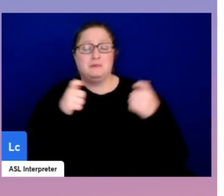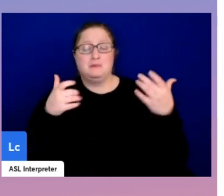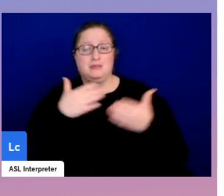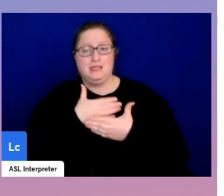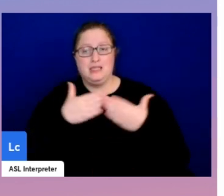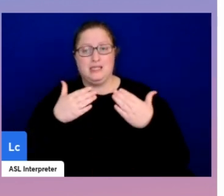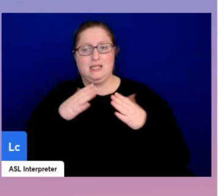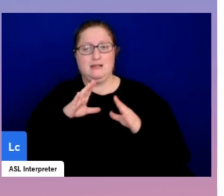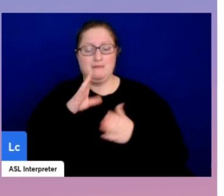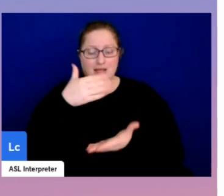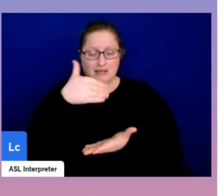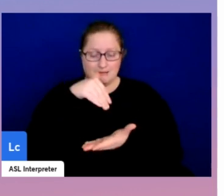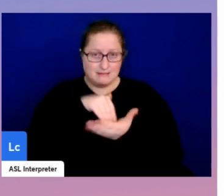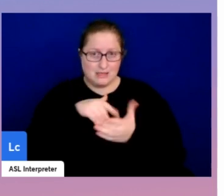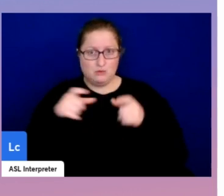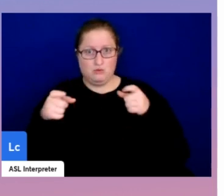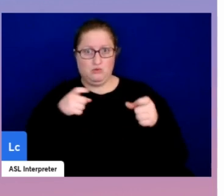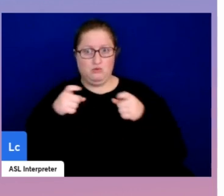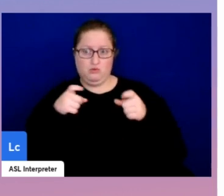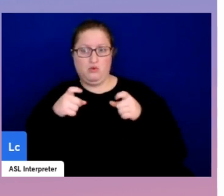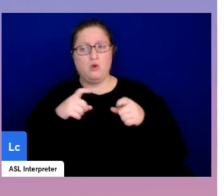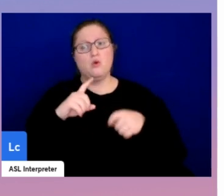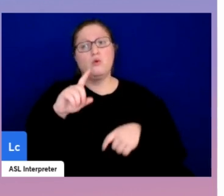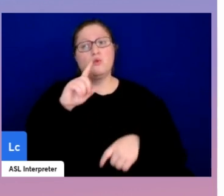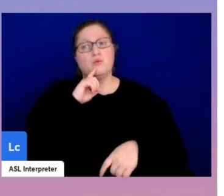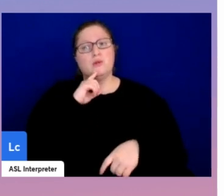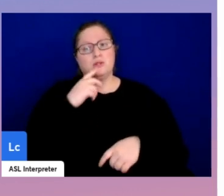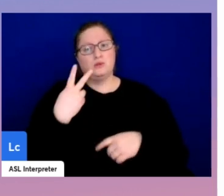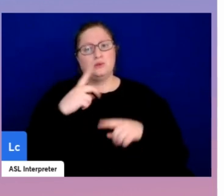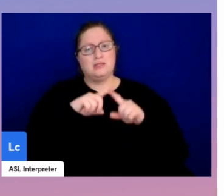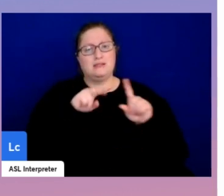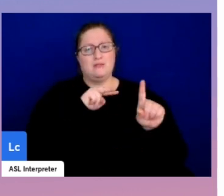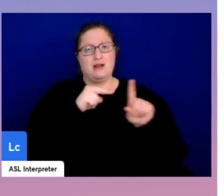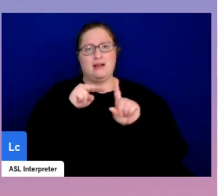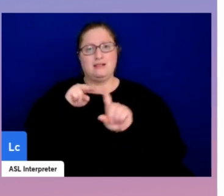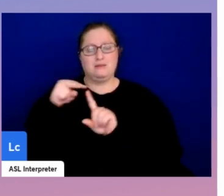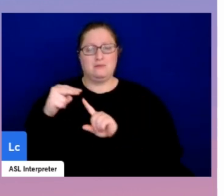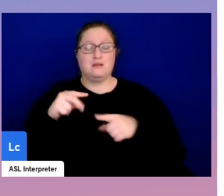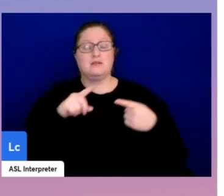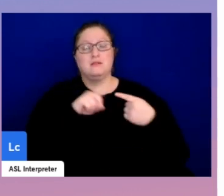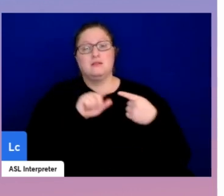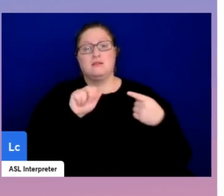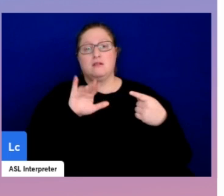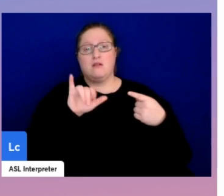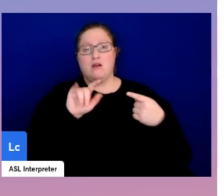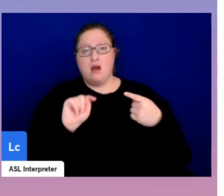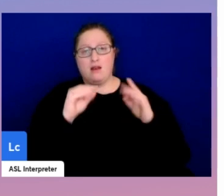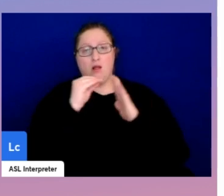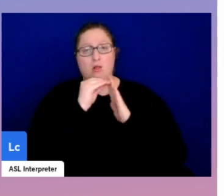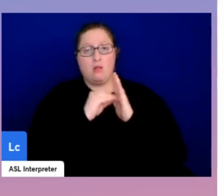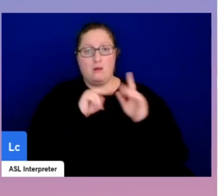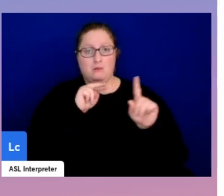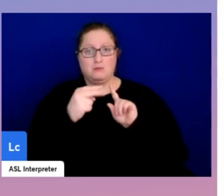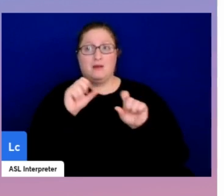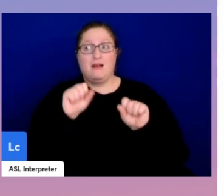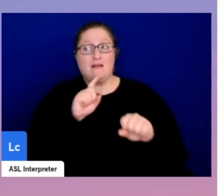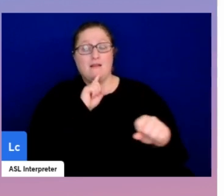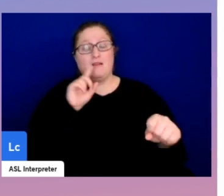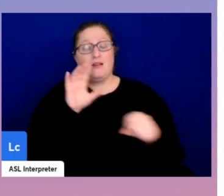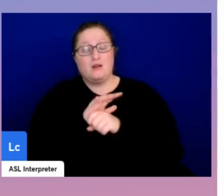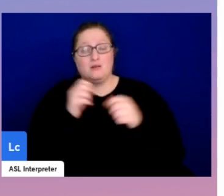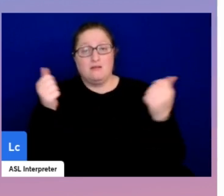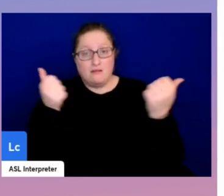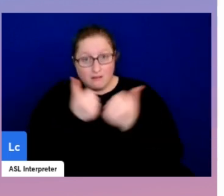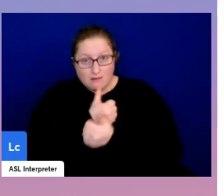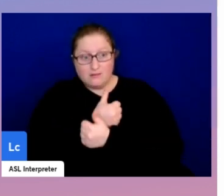central control, really sort of on two aspects. One is from an audit and logging perspective, where I can guarantee that everything